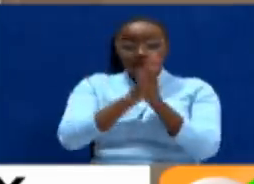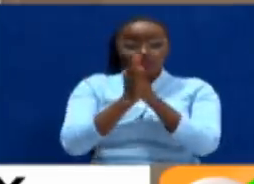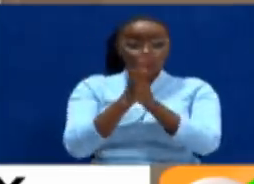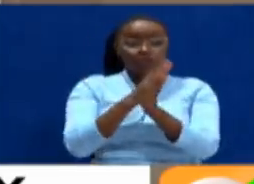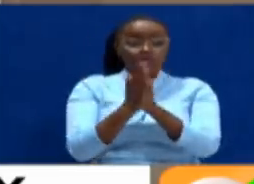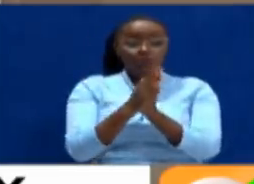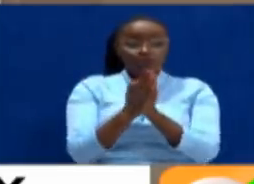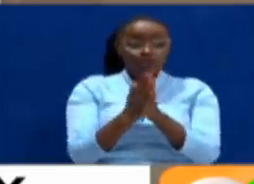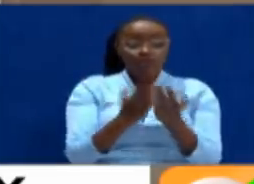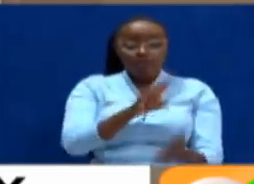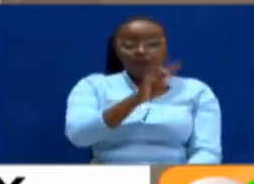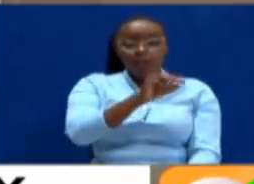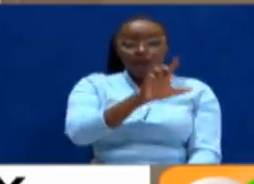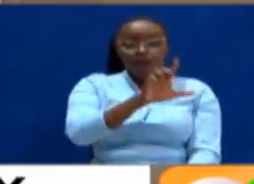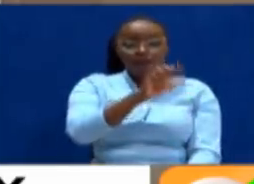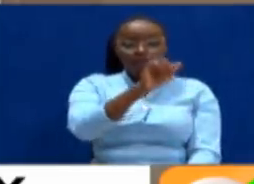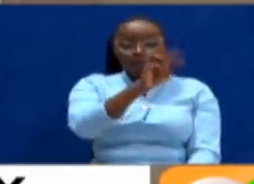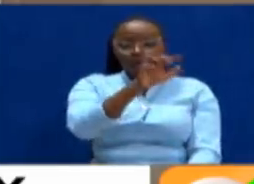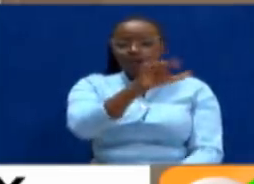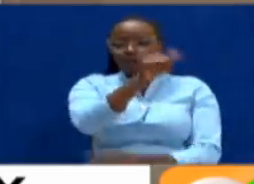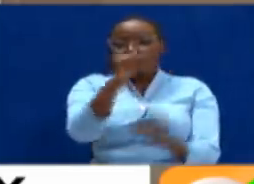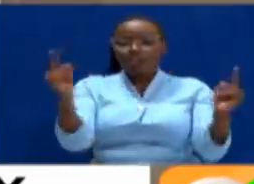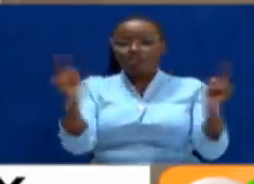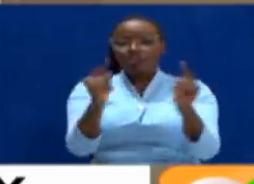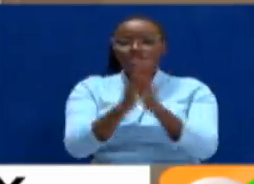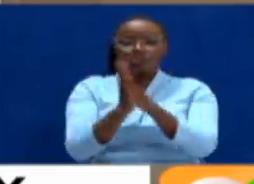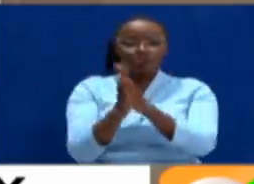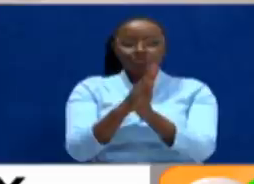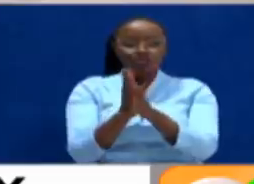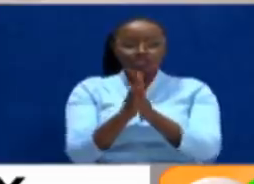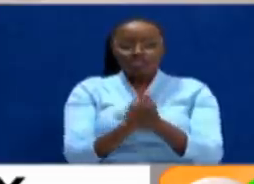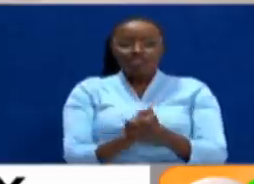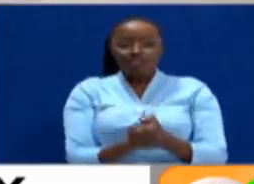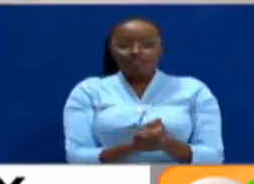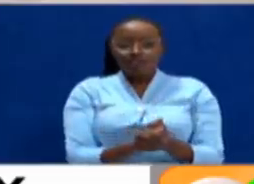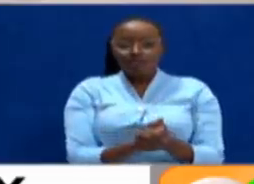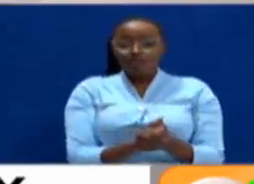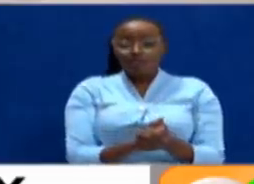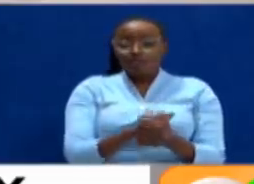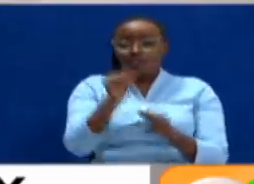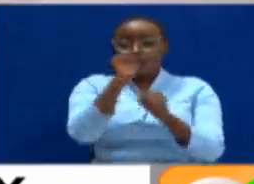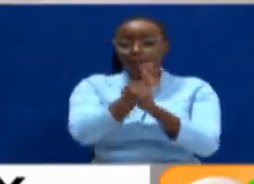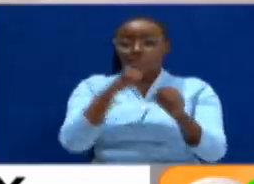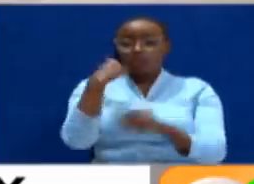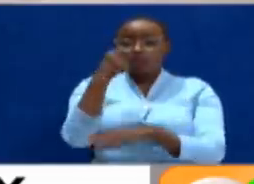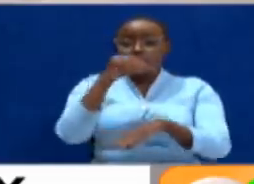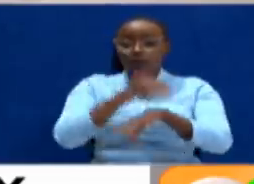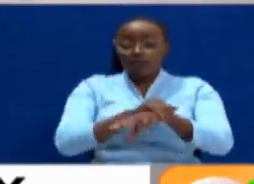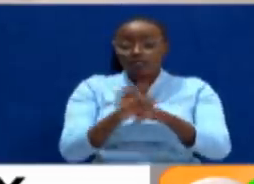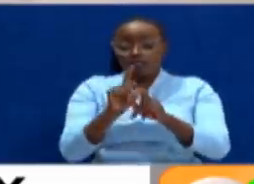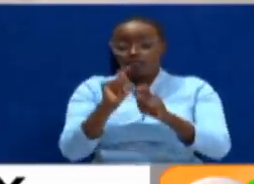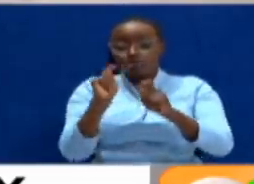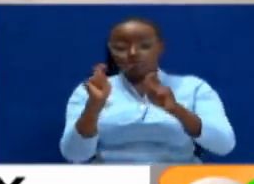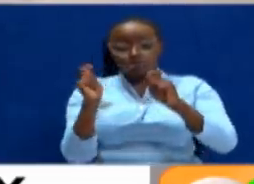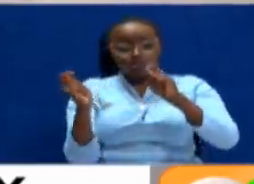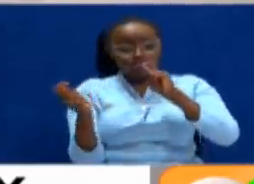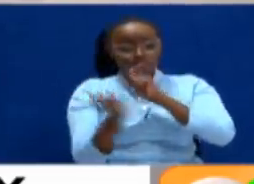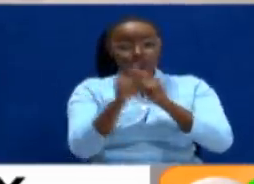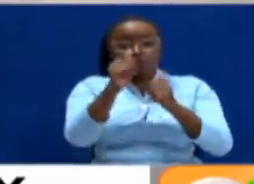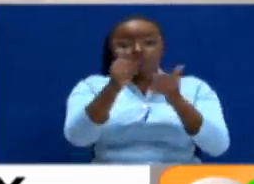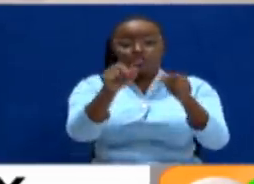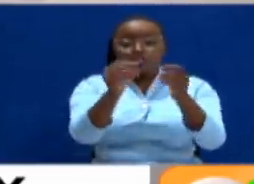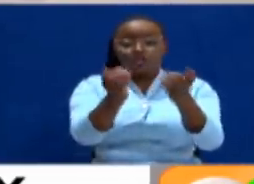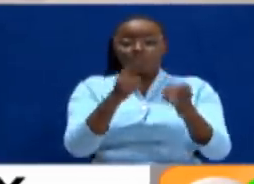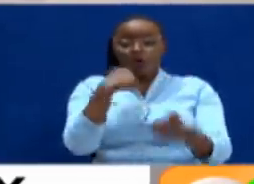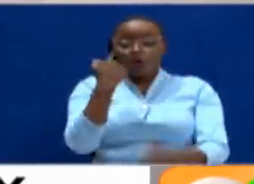of Madimoni and other short stories. Yes. There's only one president who got the transition he wanted. And